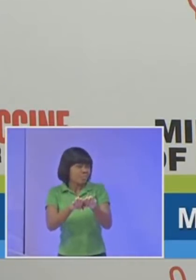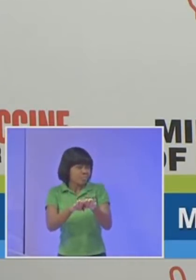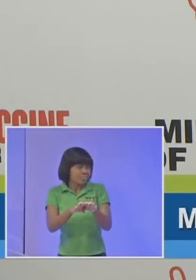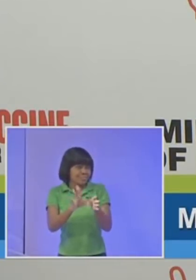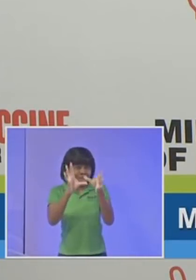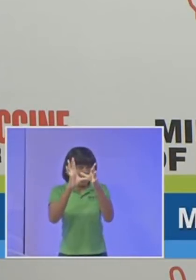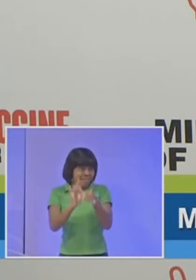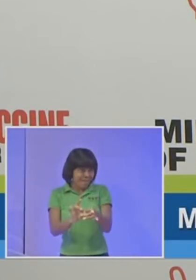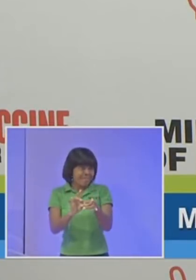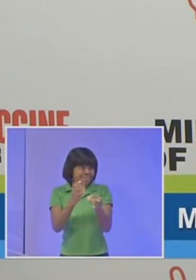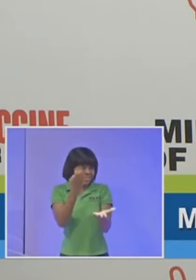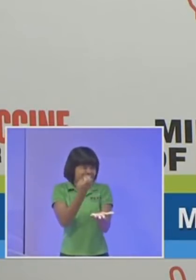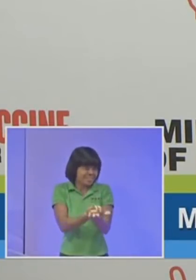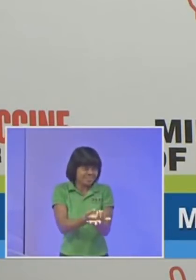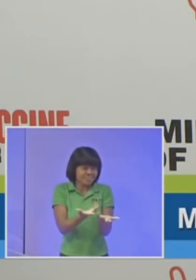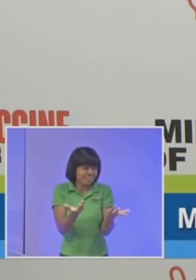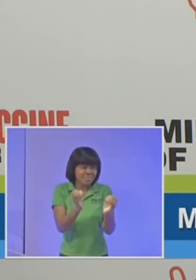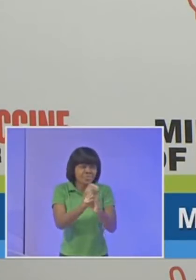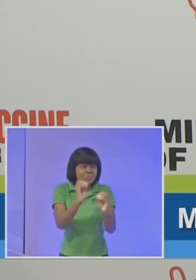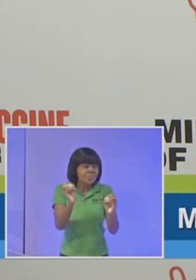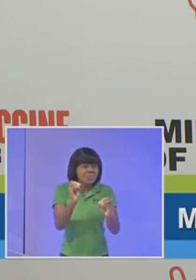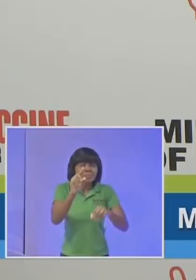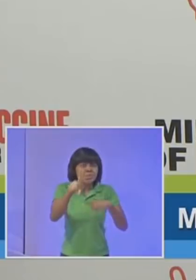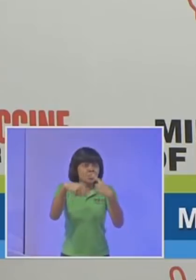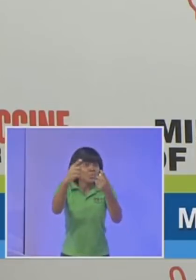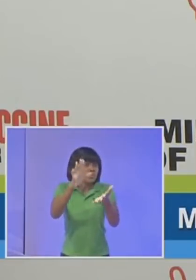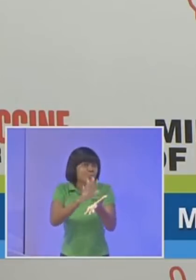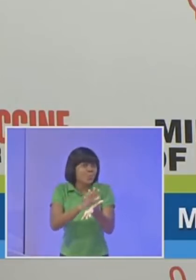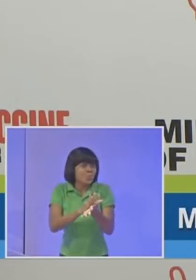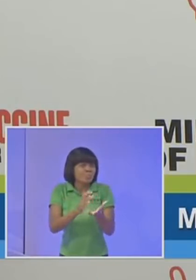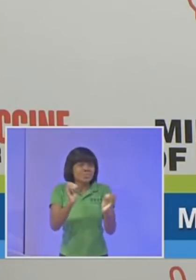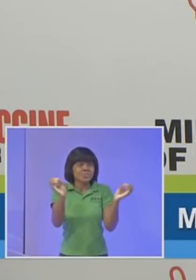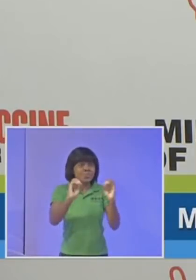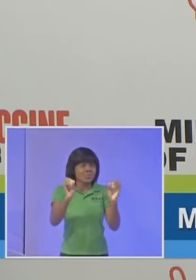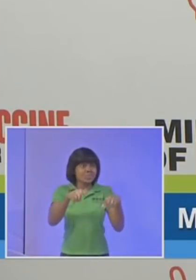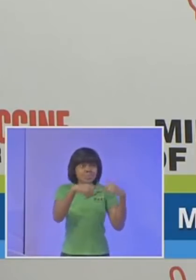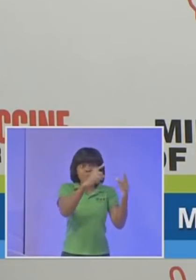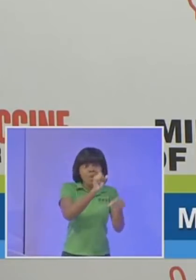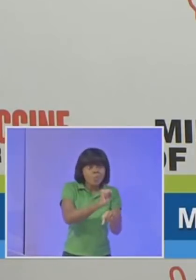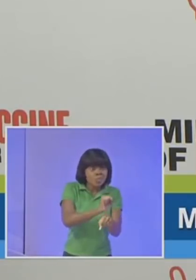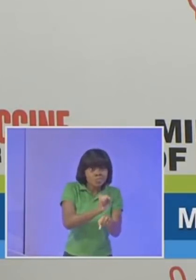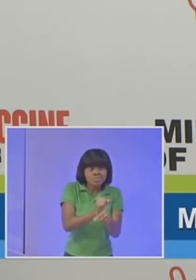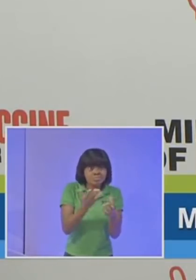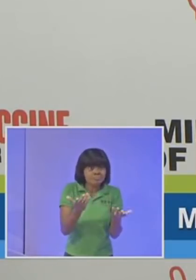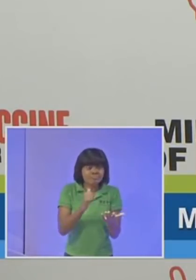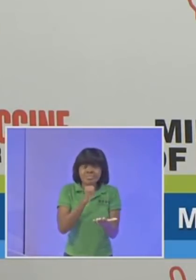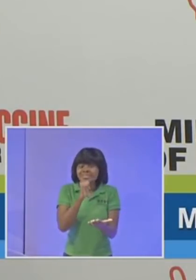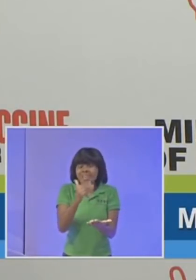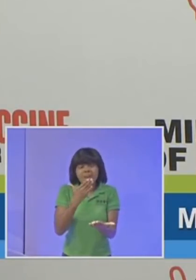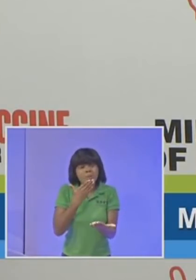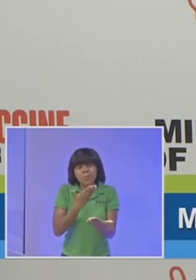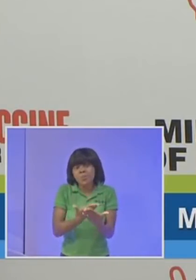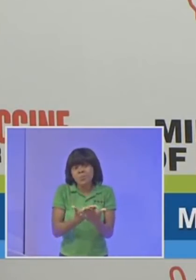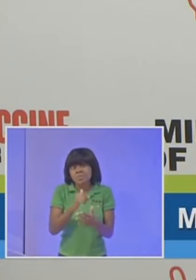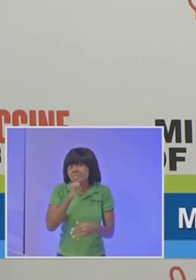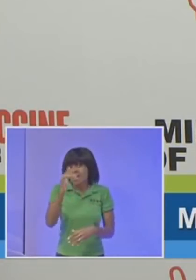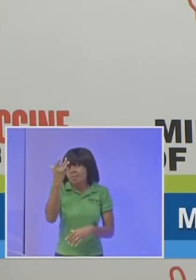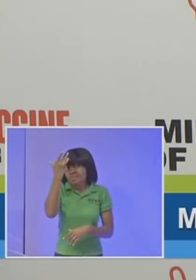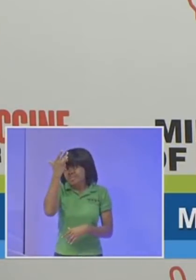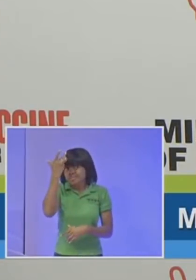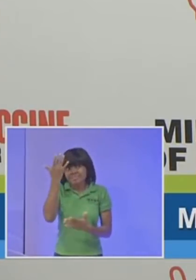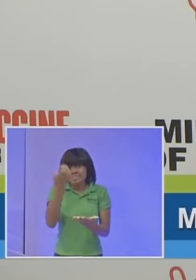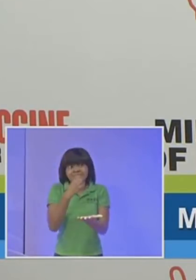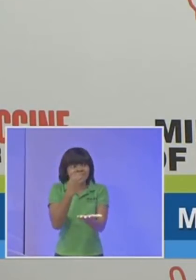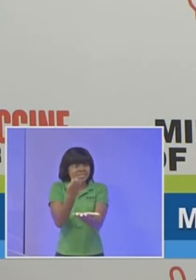is not good economic sense, mental health sense, socio-economic sense. And I have